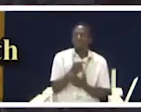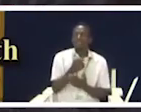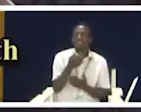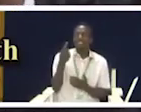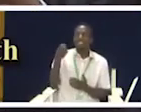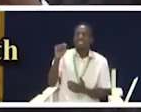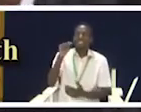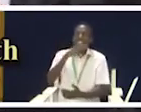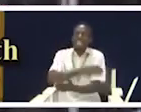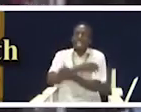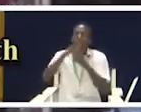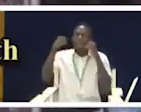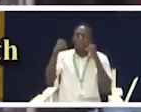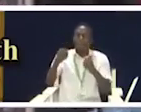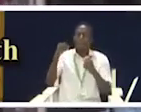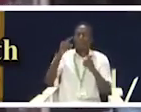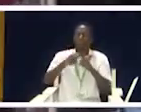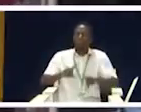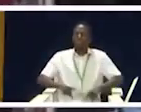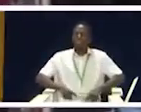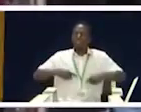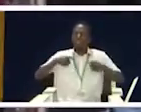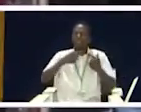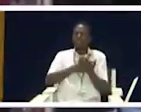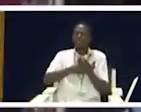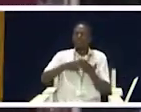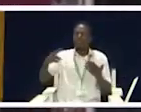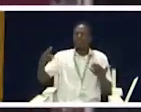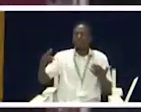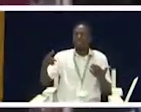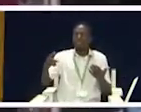empowerment to live a holy life comes from God.